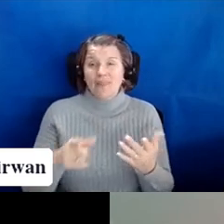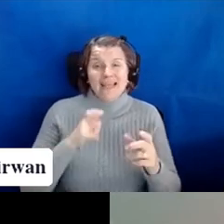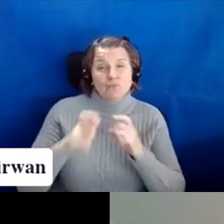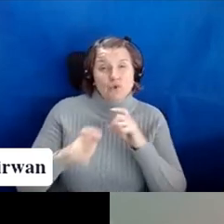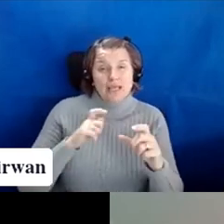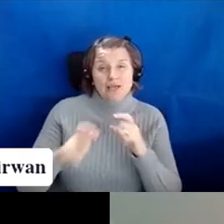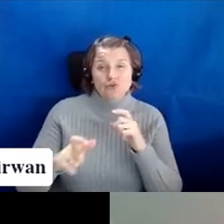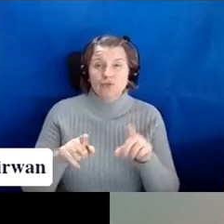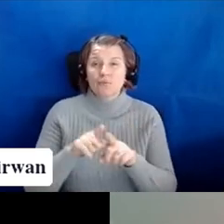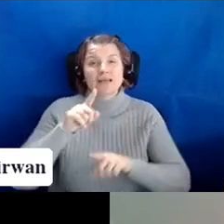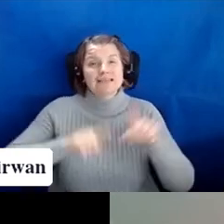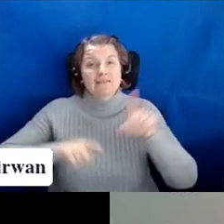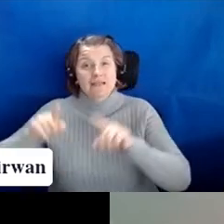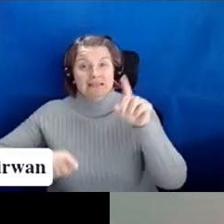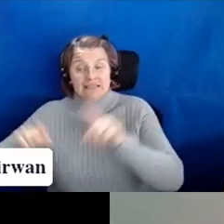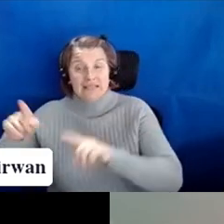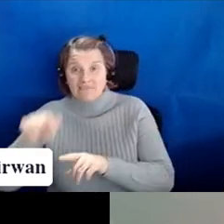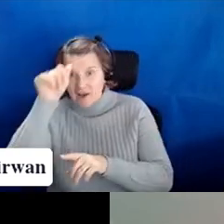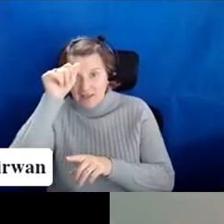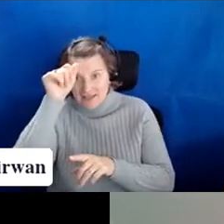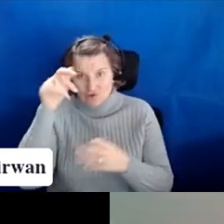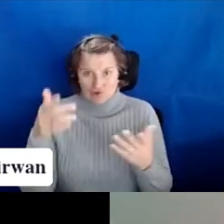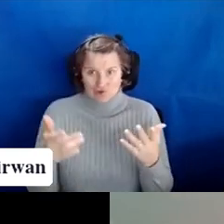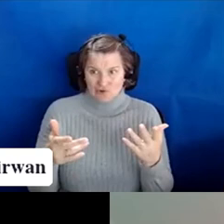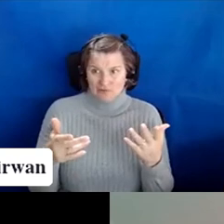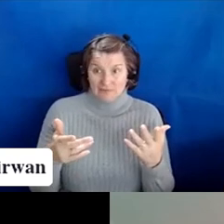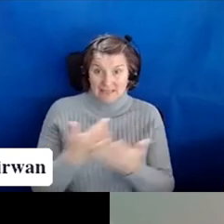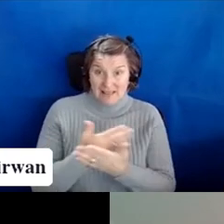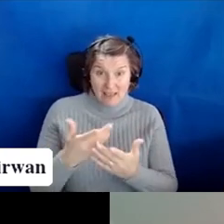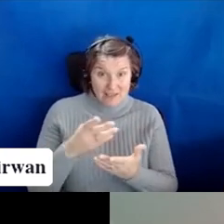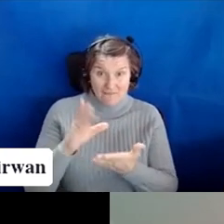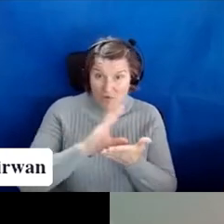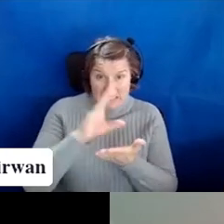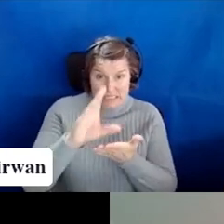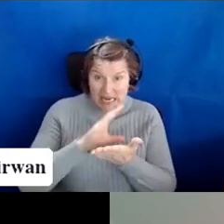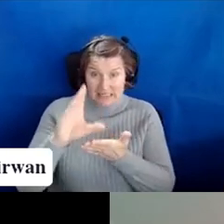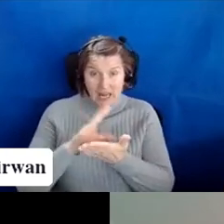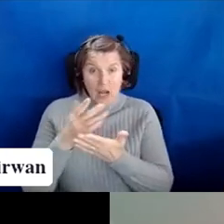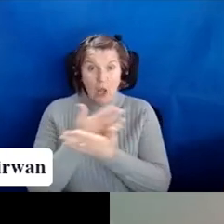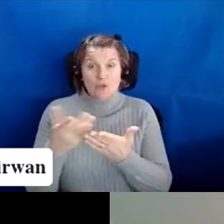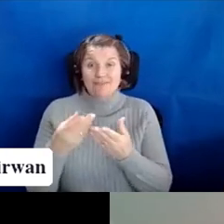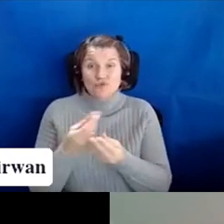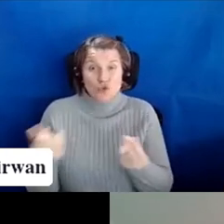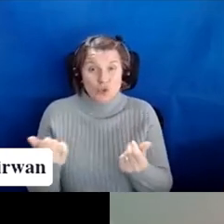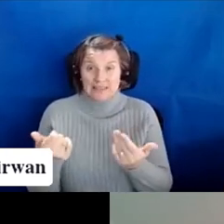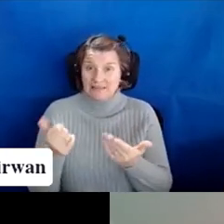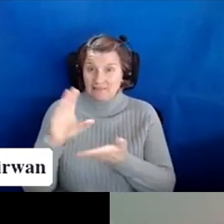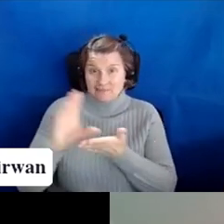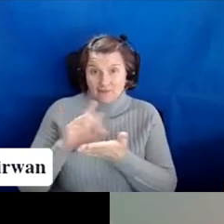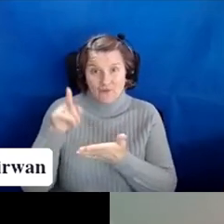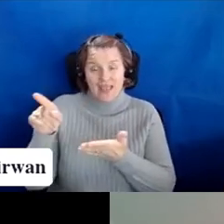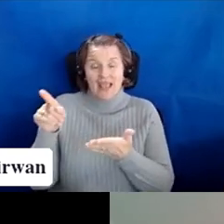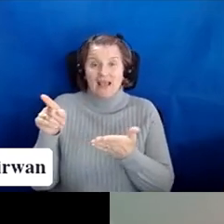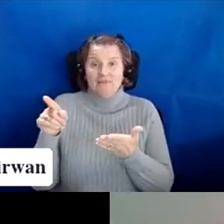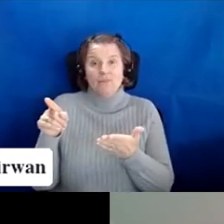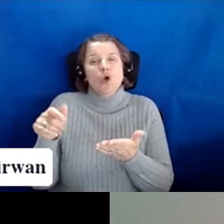that diversity of knowledge, you know, to be like, well, actually there's lots of funding and loads of different resources for all this kind of work. It's just about knowing how to do